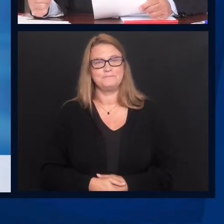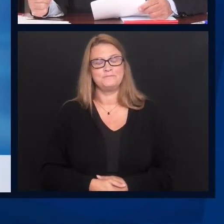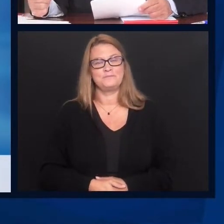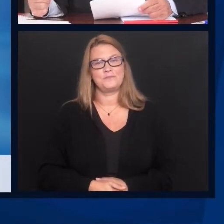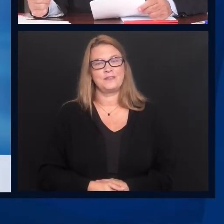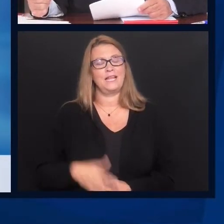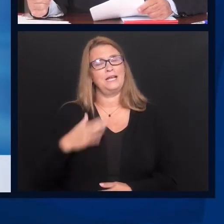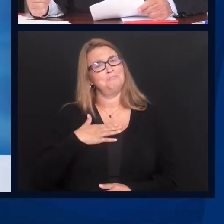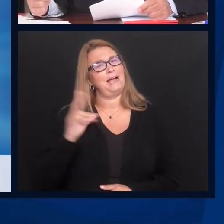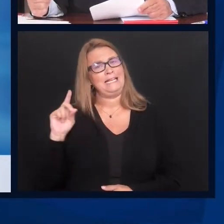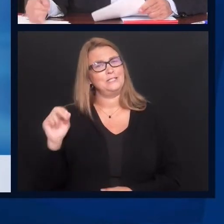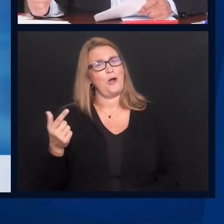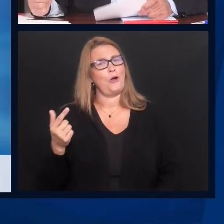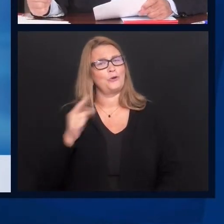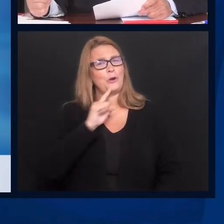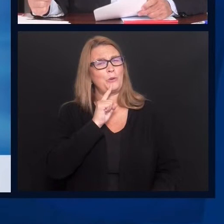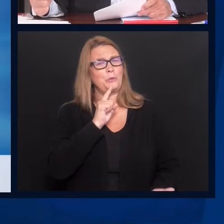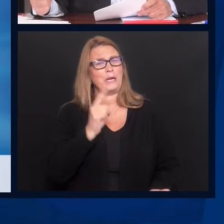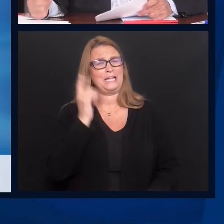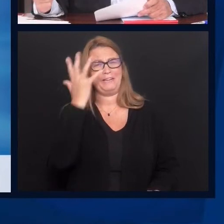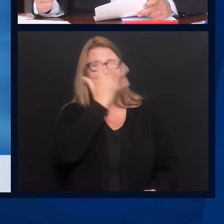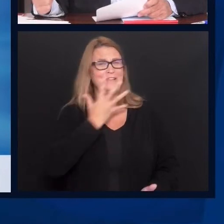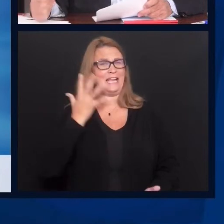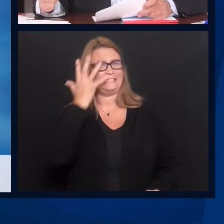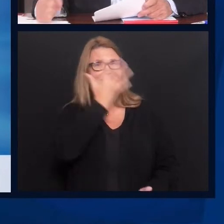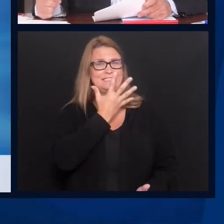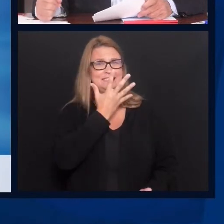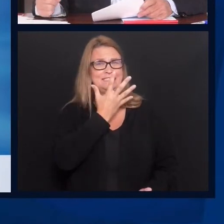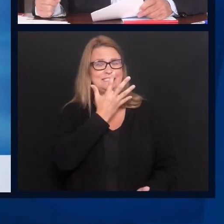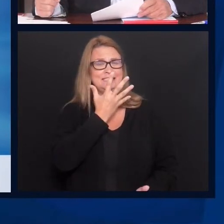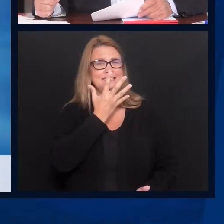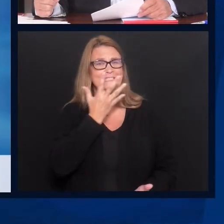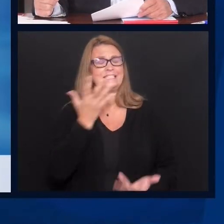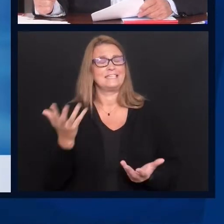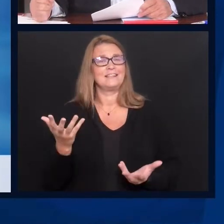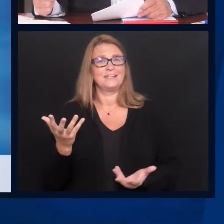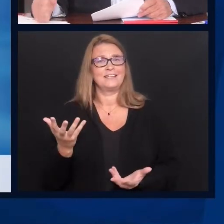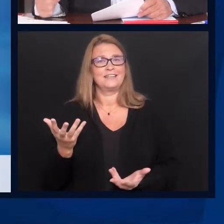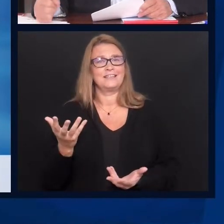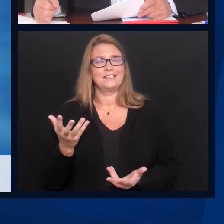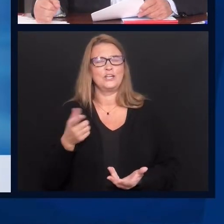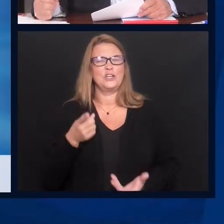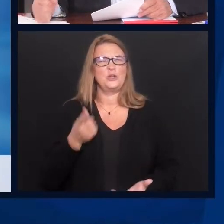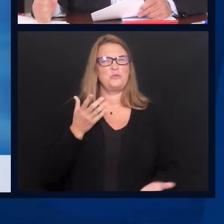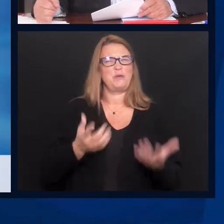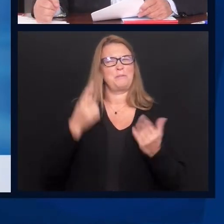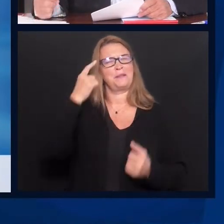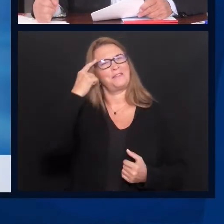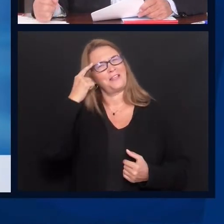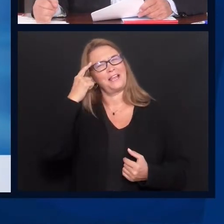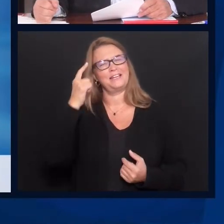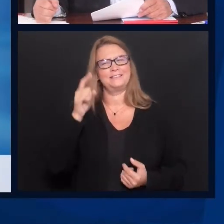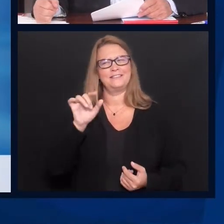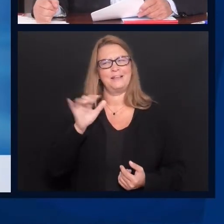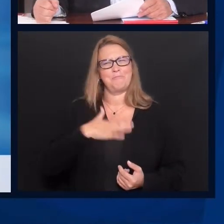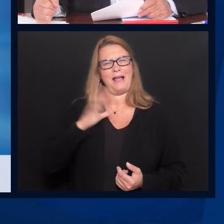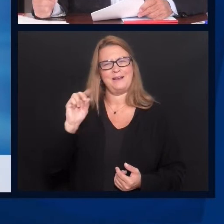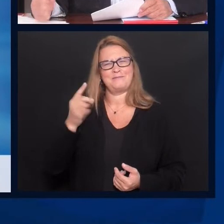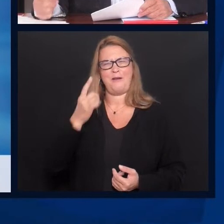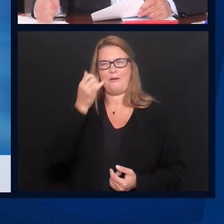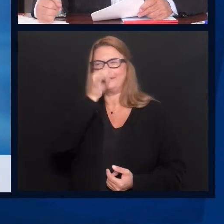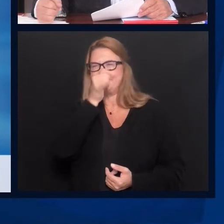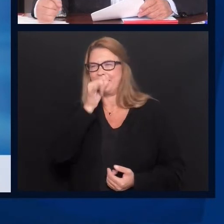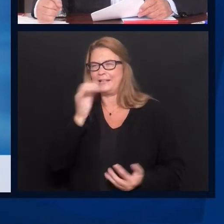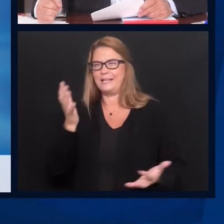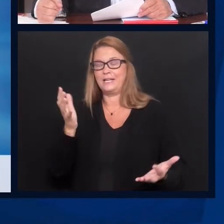That, she's a face in all this tough stuff, and you may have thought, gosh, how silly that was and everything, but at